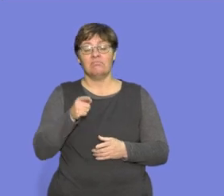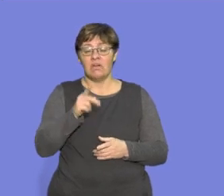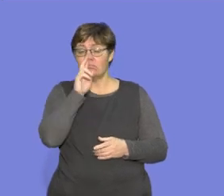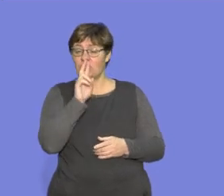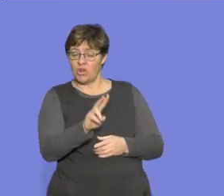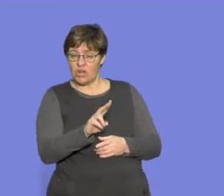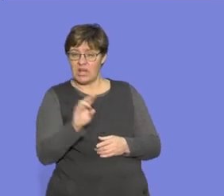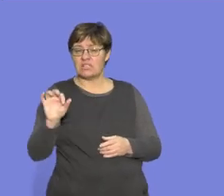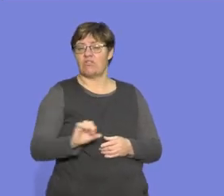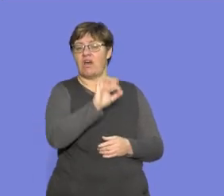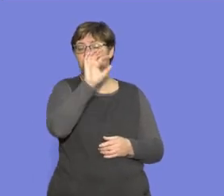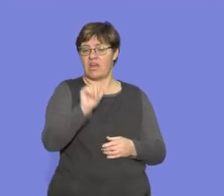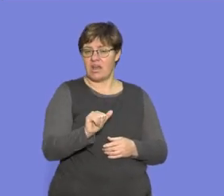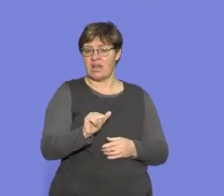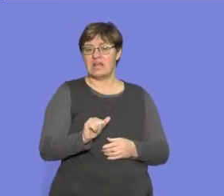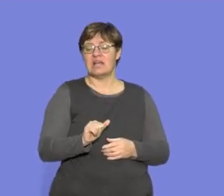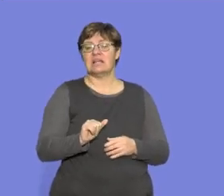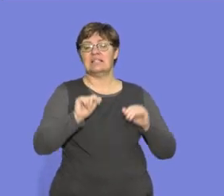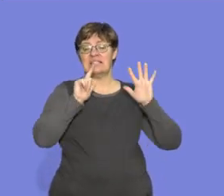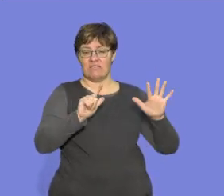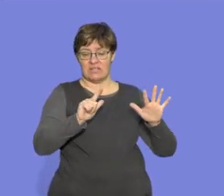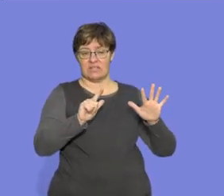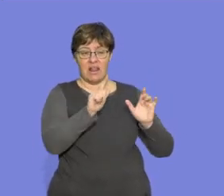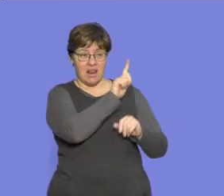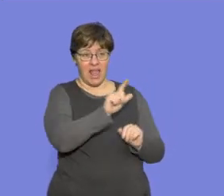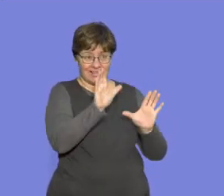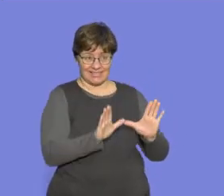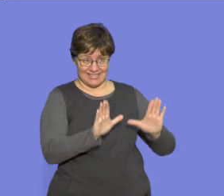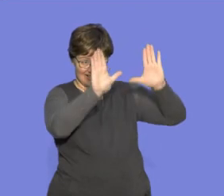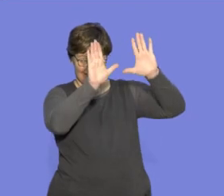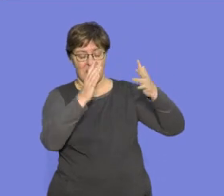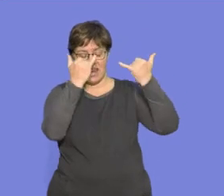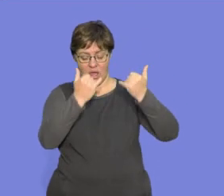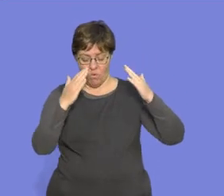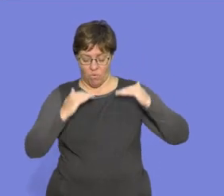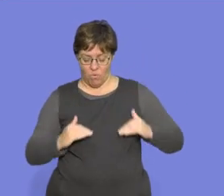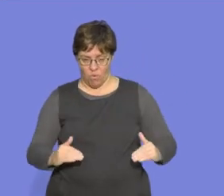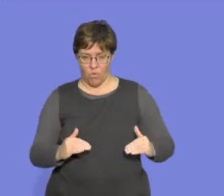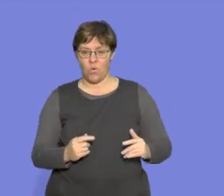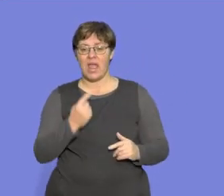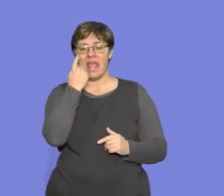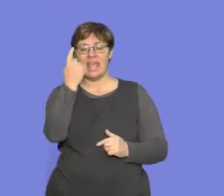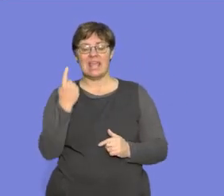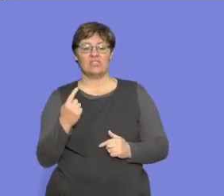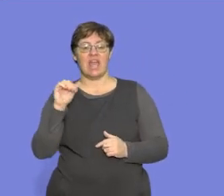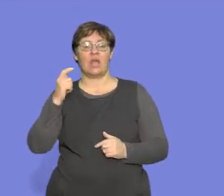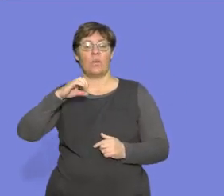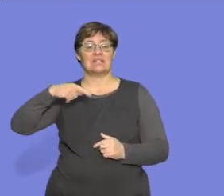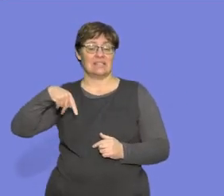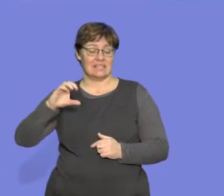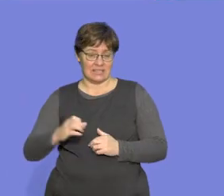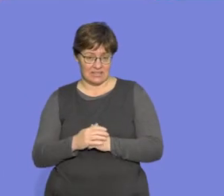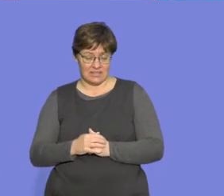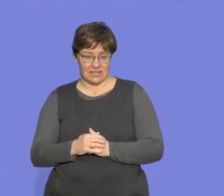South Africa's seven terrestrial biomes. We're now going to spend some time looking at each aquatic biome in detail and try